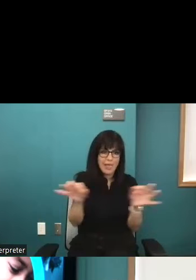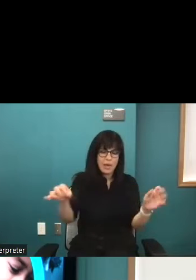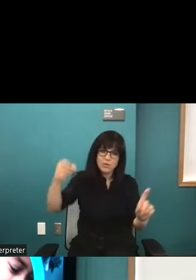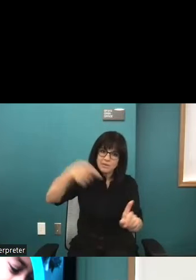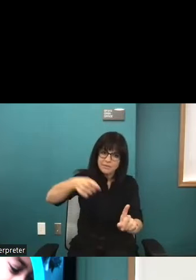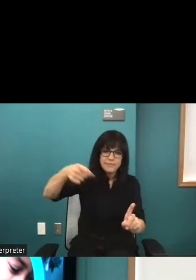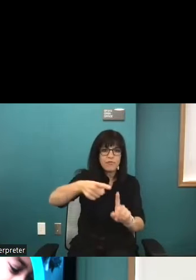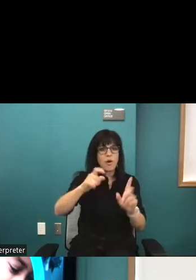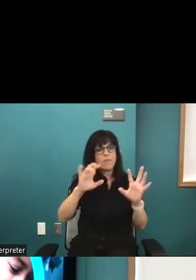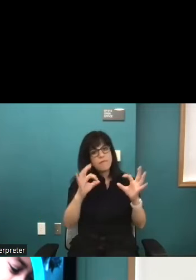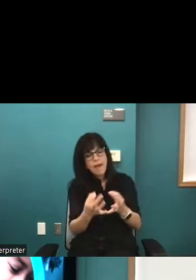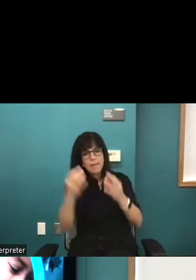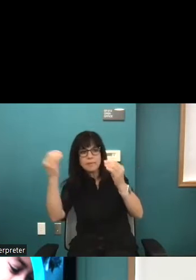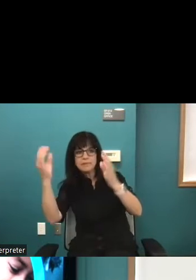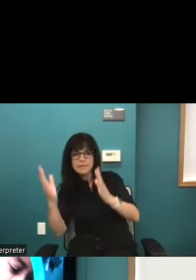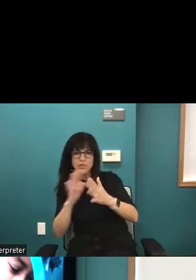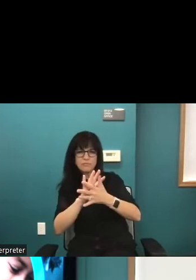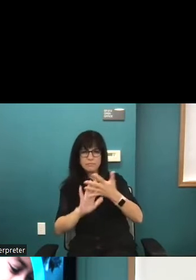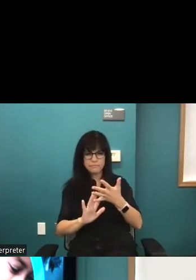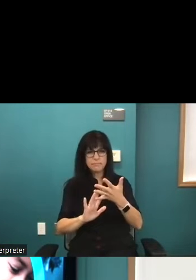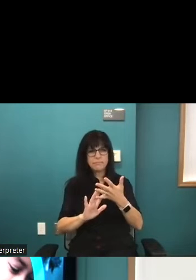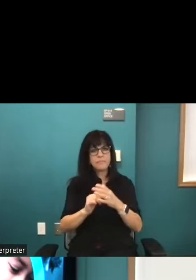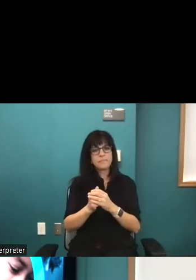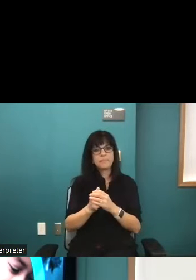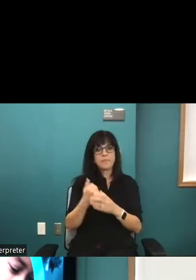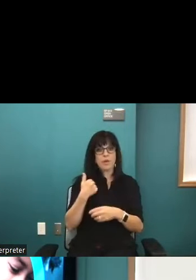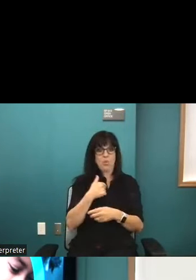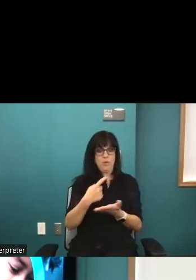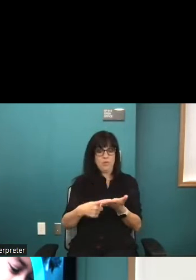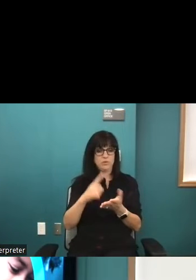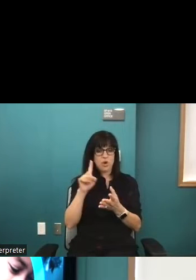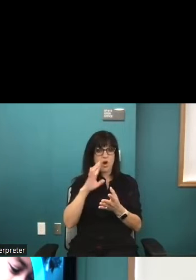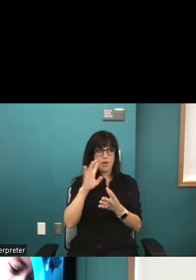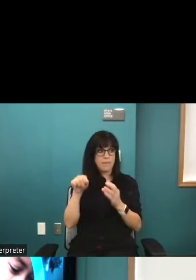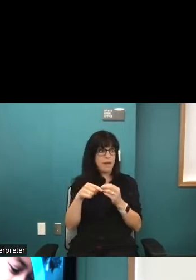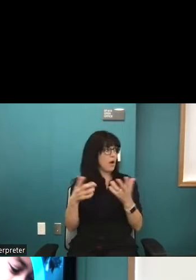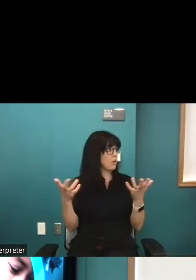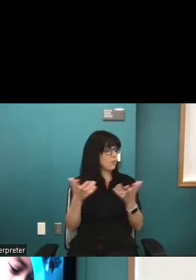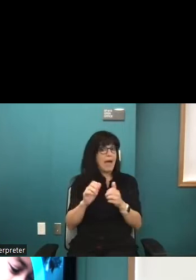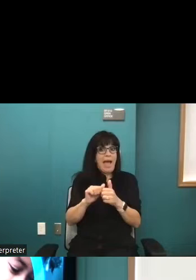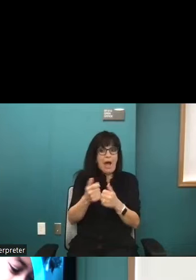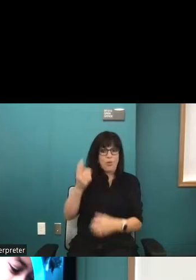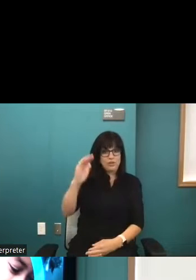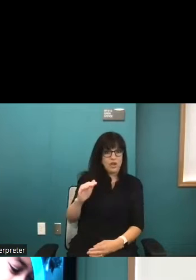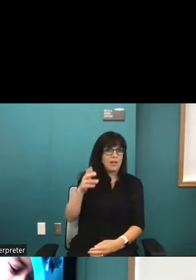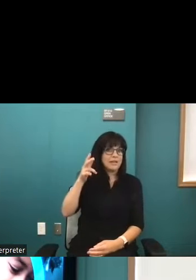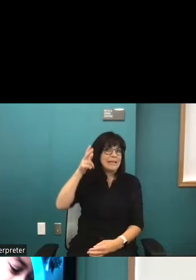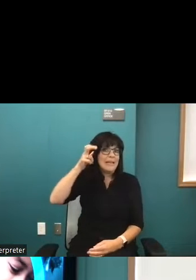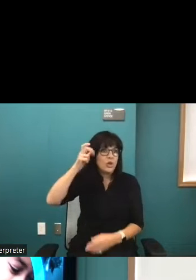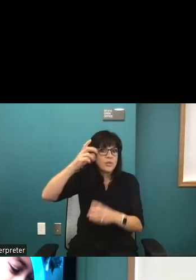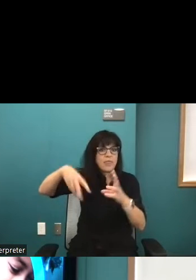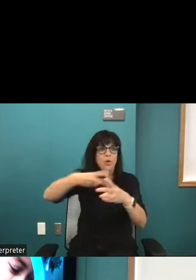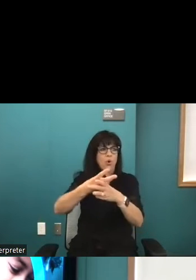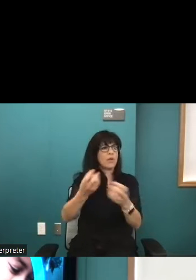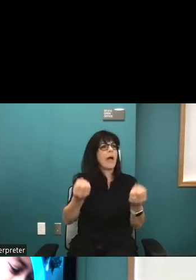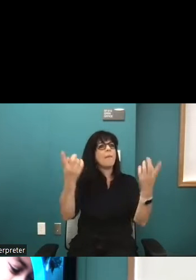input from family members, from teachers. And so we're gonna talk just a little bit about how the child hears the world, which, how many of